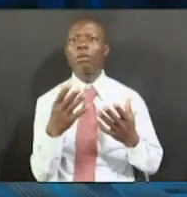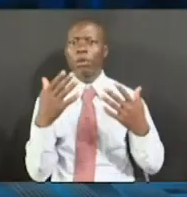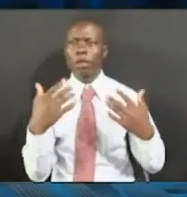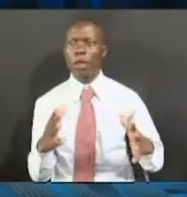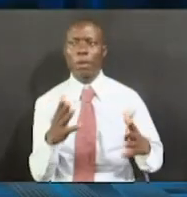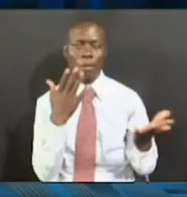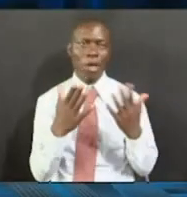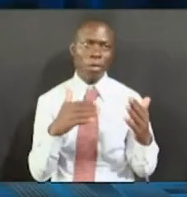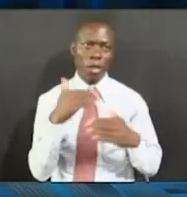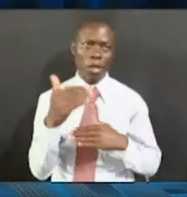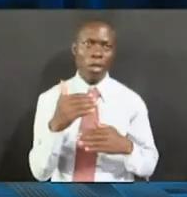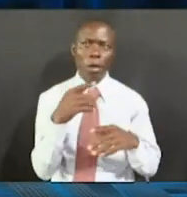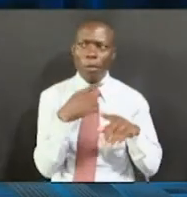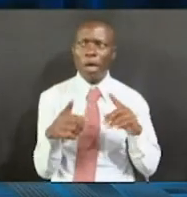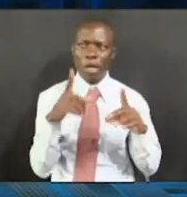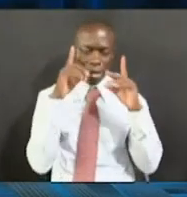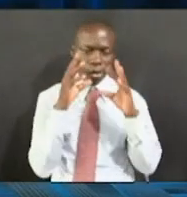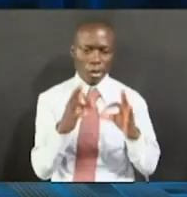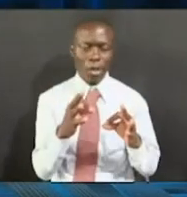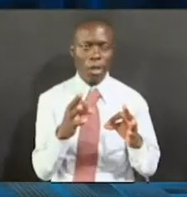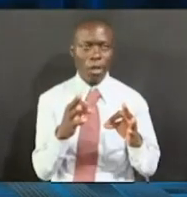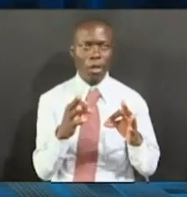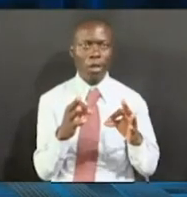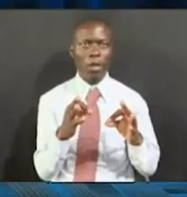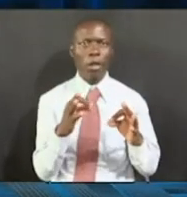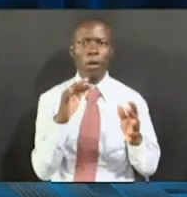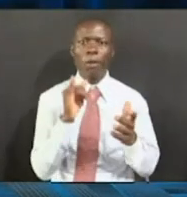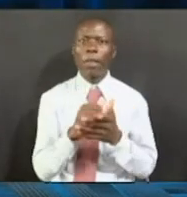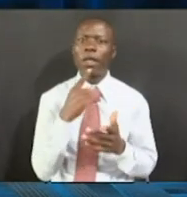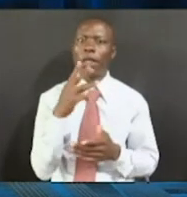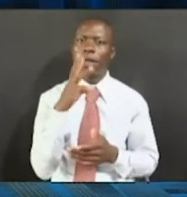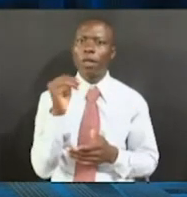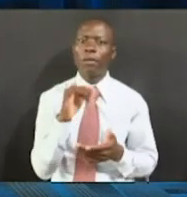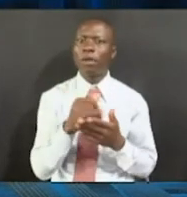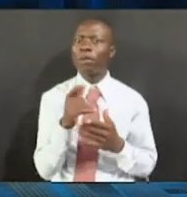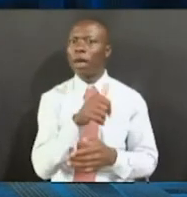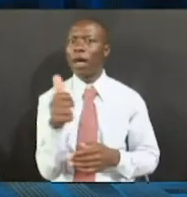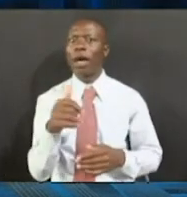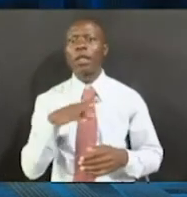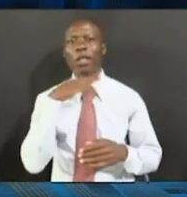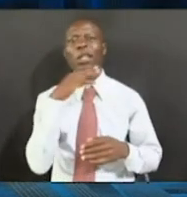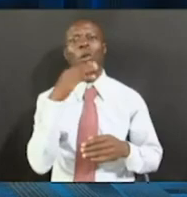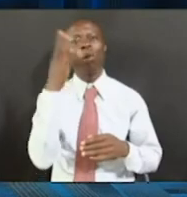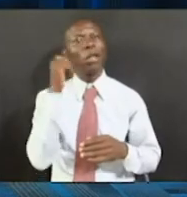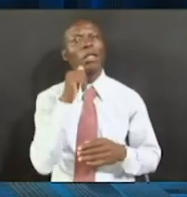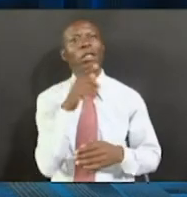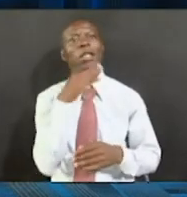friend, next time they ask you that, tell them even you, your age mates have died. When are you dying?